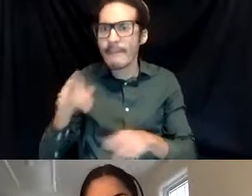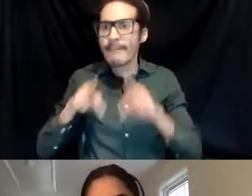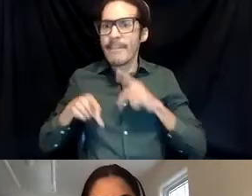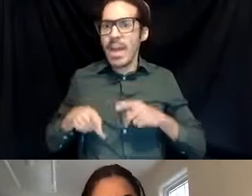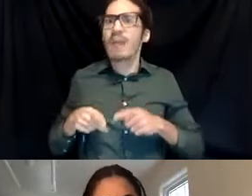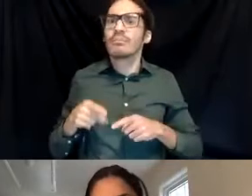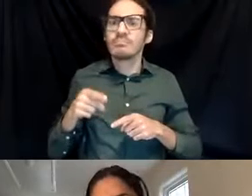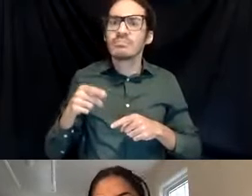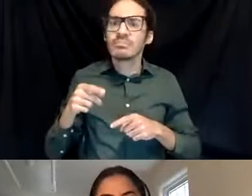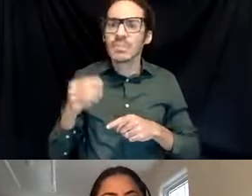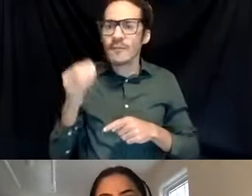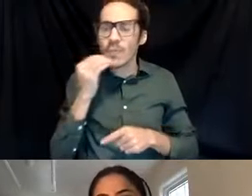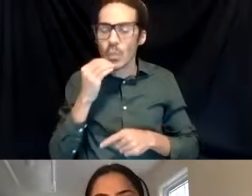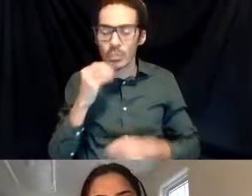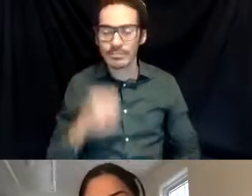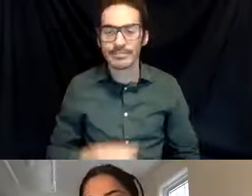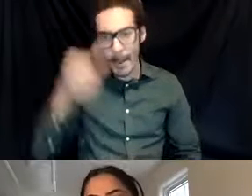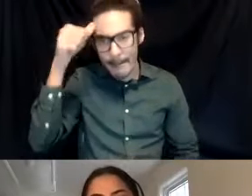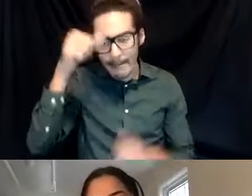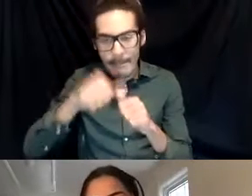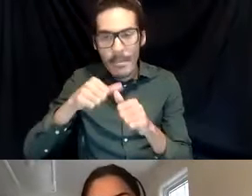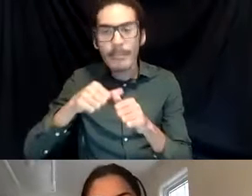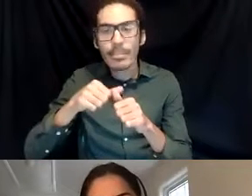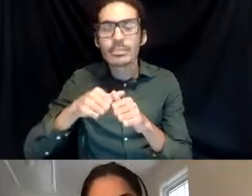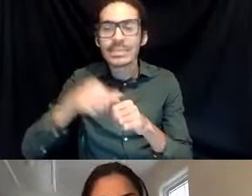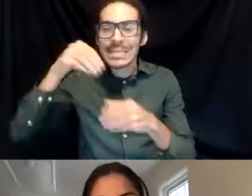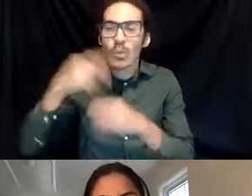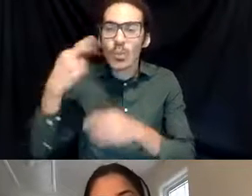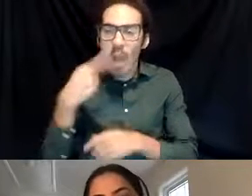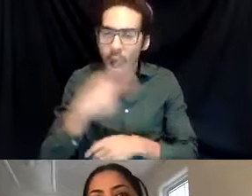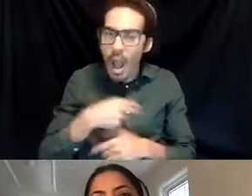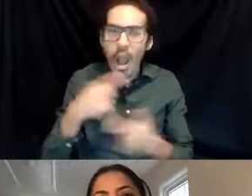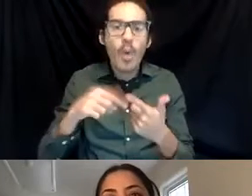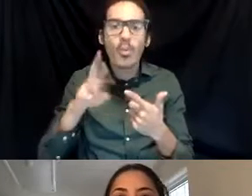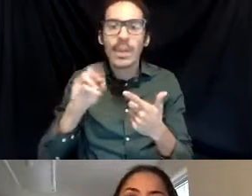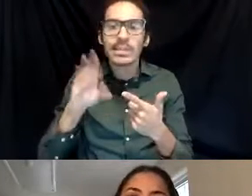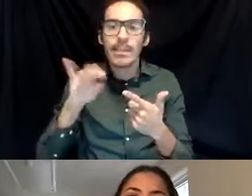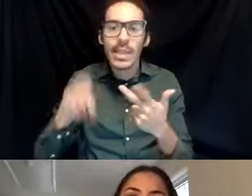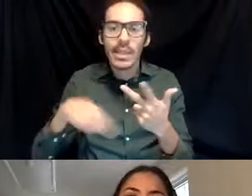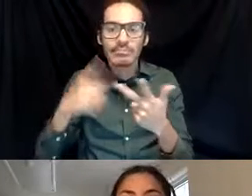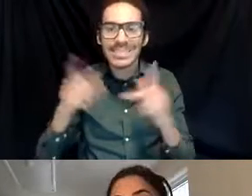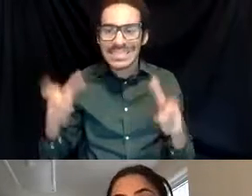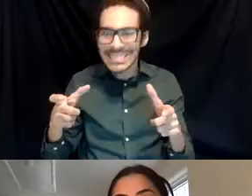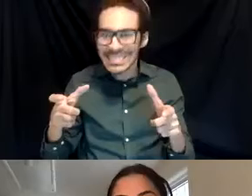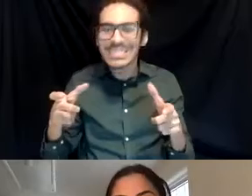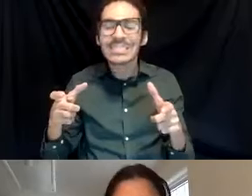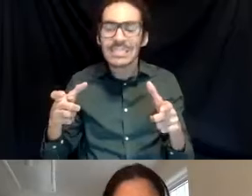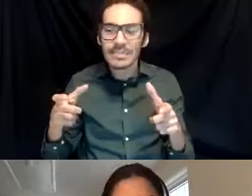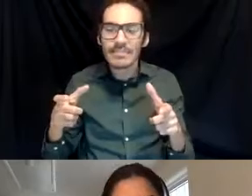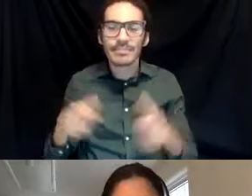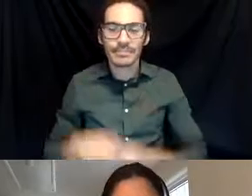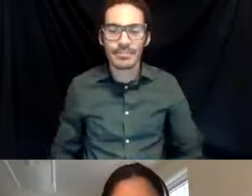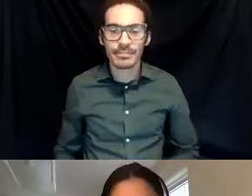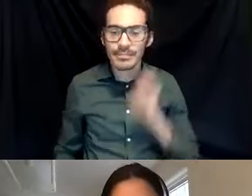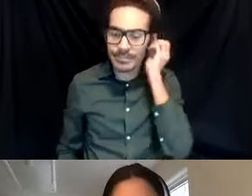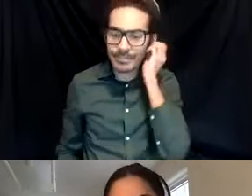food, the memory of being in a restaurant or a certain recipe or a dish. So in my friend, and this incident is